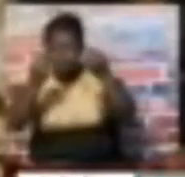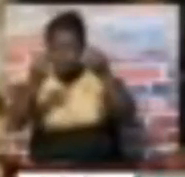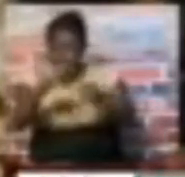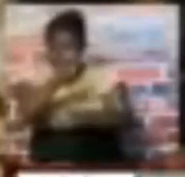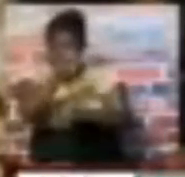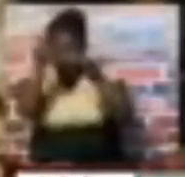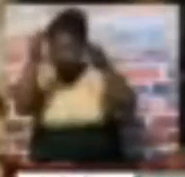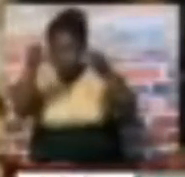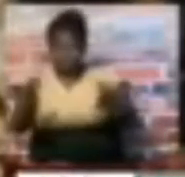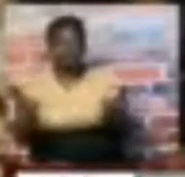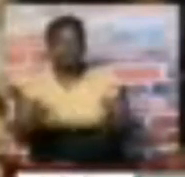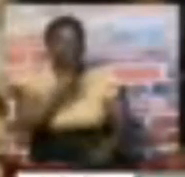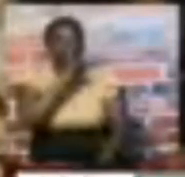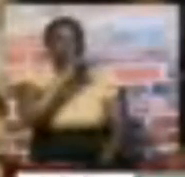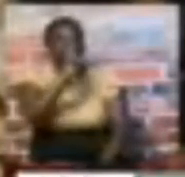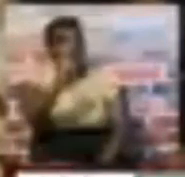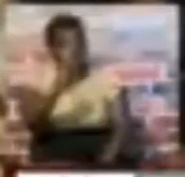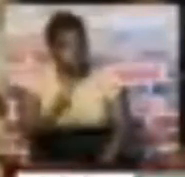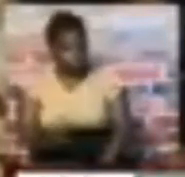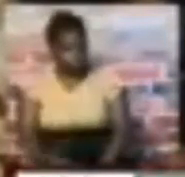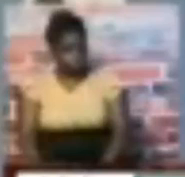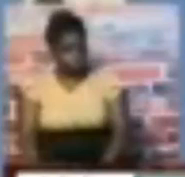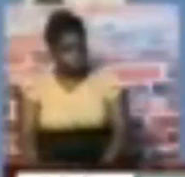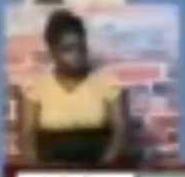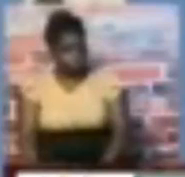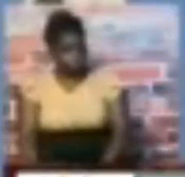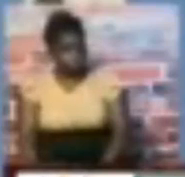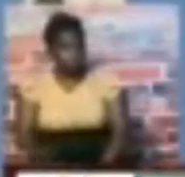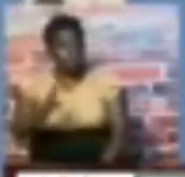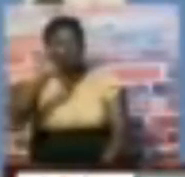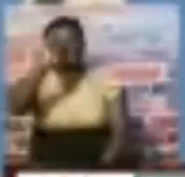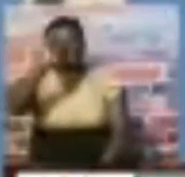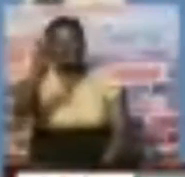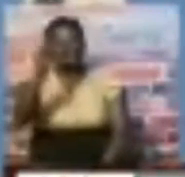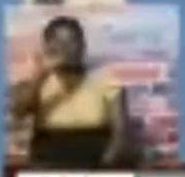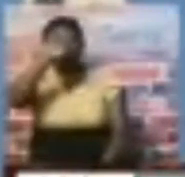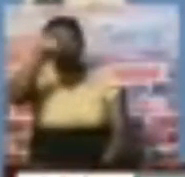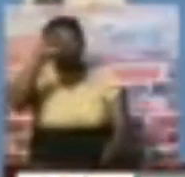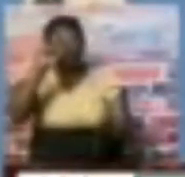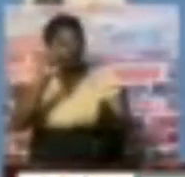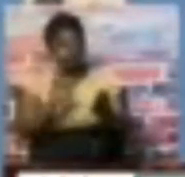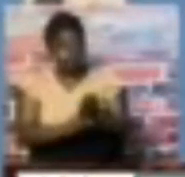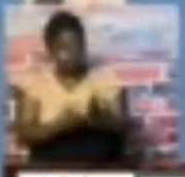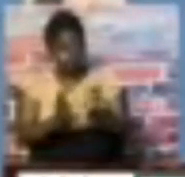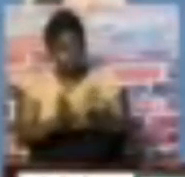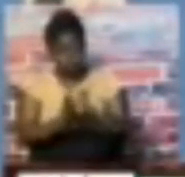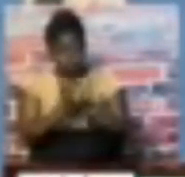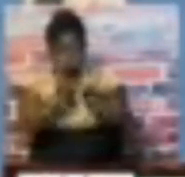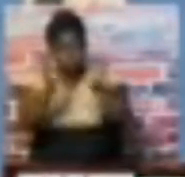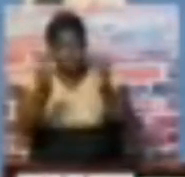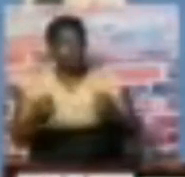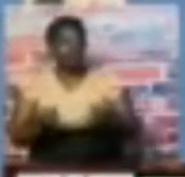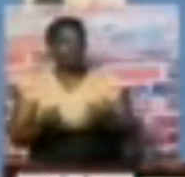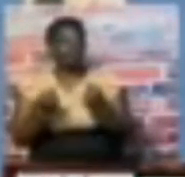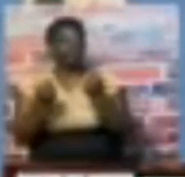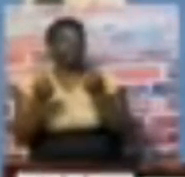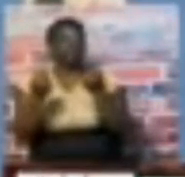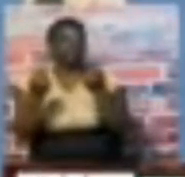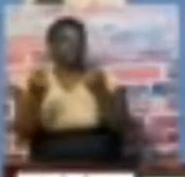that everything is in order. So the 4th of June, that is now for the public transport.